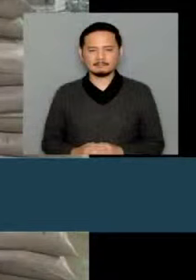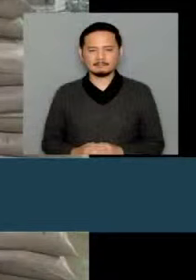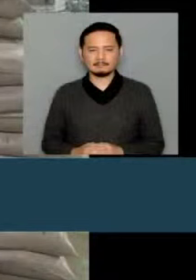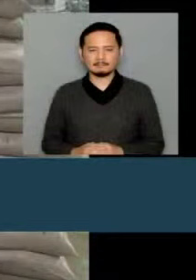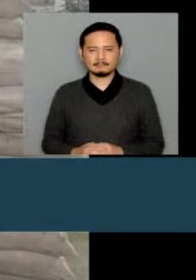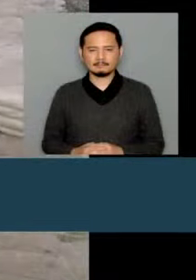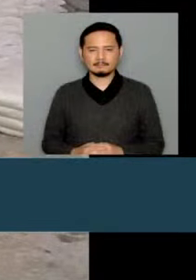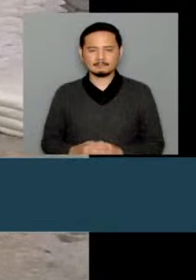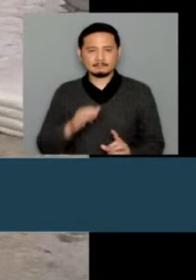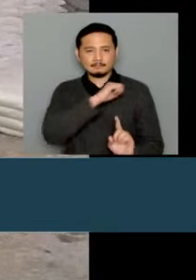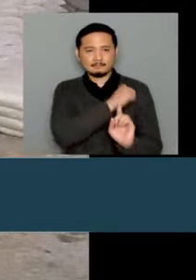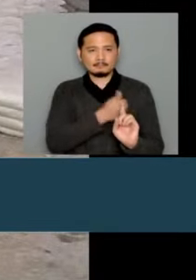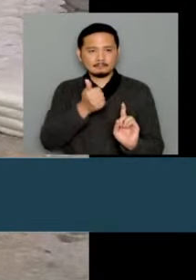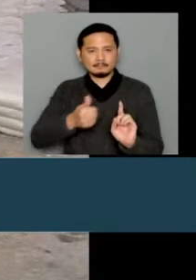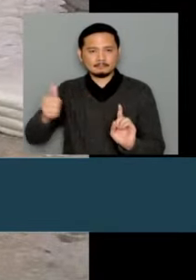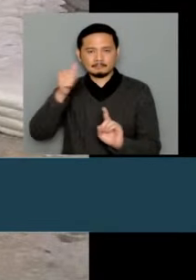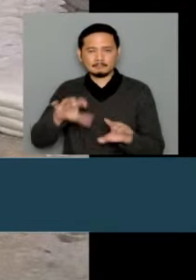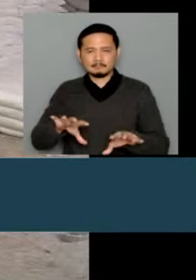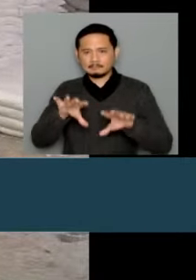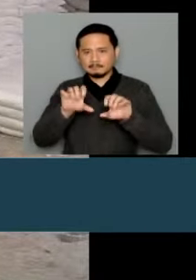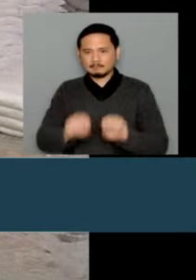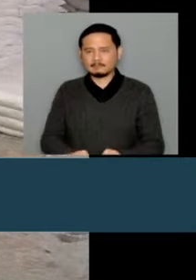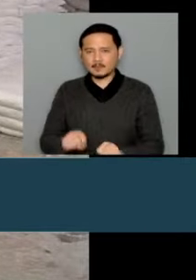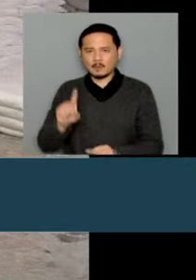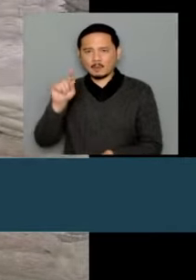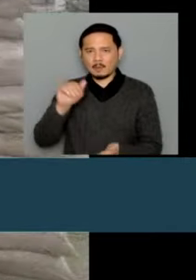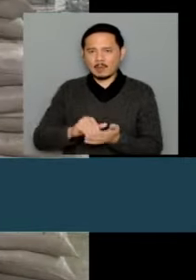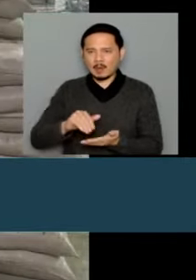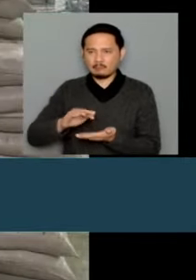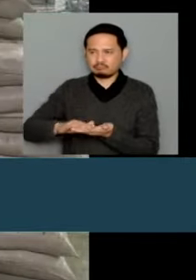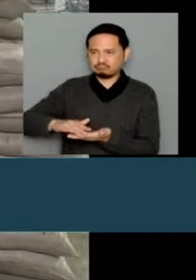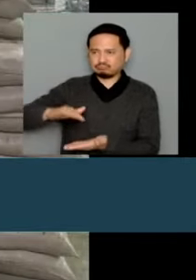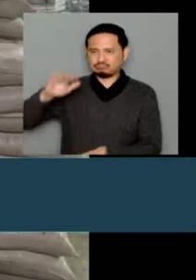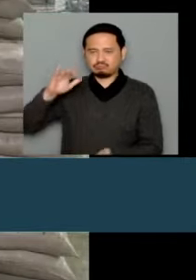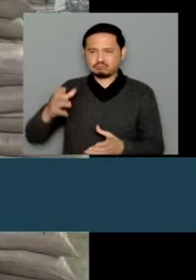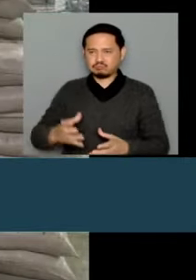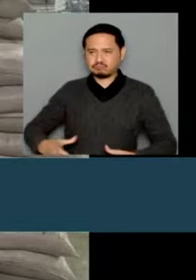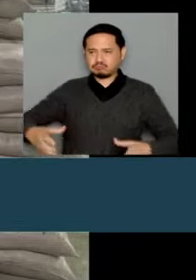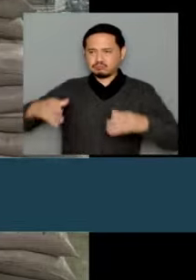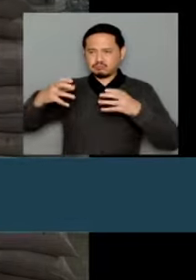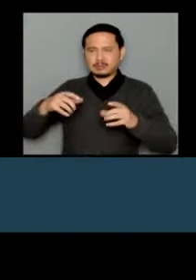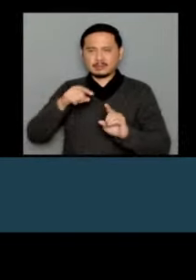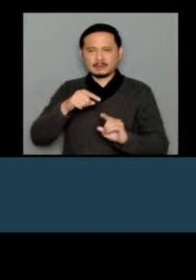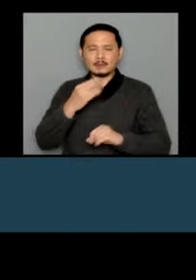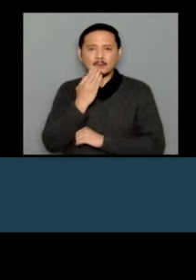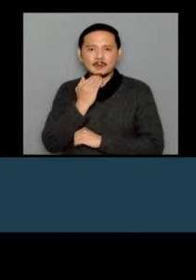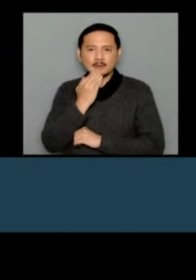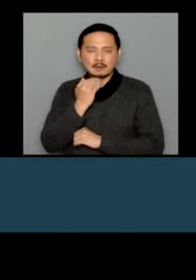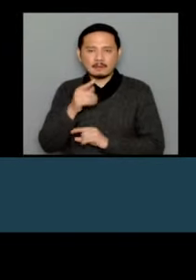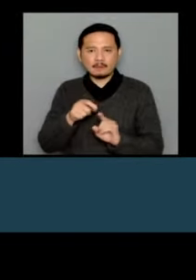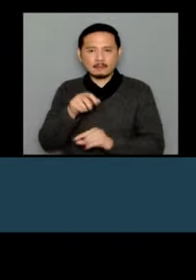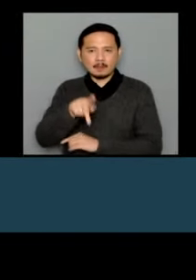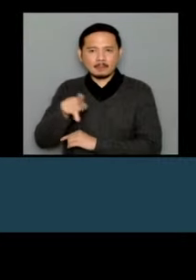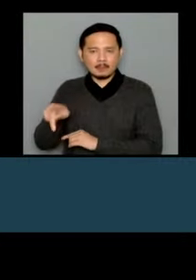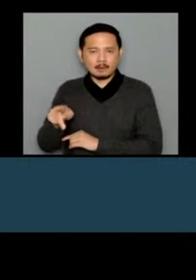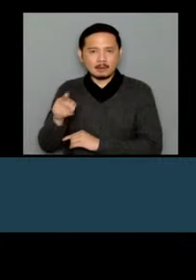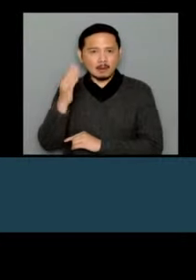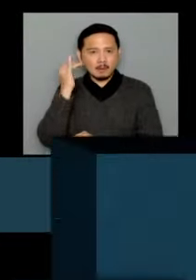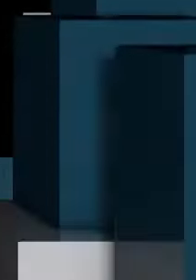Authorities seized thousands of sacks of sugar from a warehouse in Pampanga in what officials say may be a case of sugar hoarding.